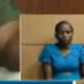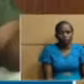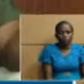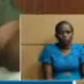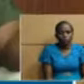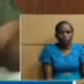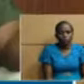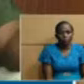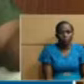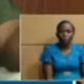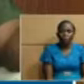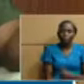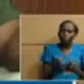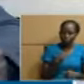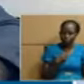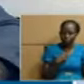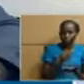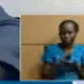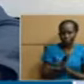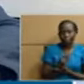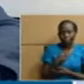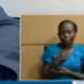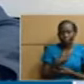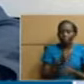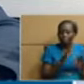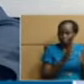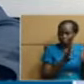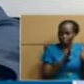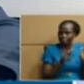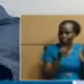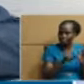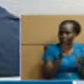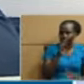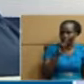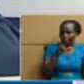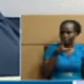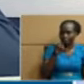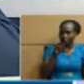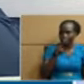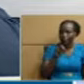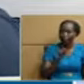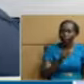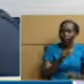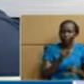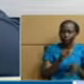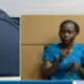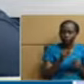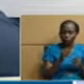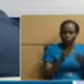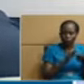Well, I appreciate Sylvia's submission here. She really brings out the